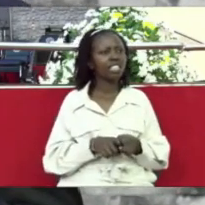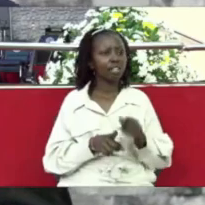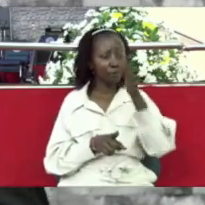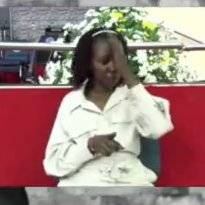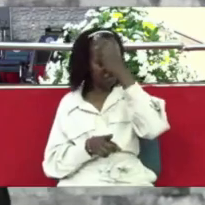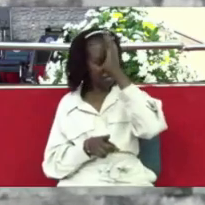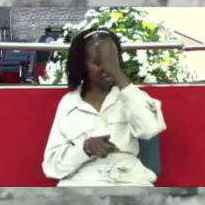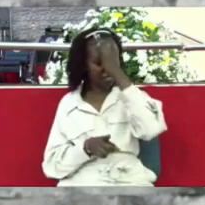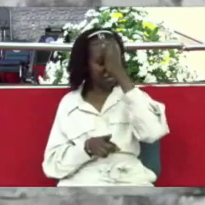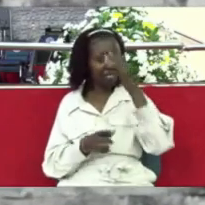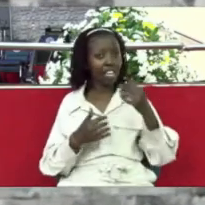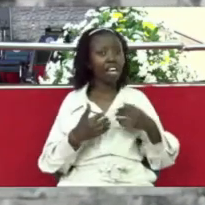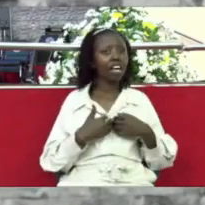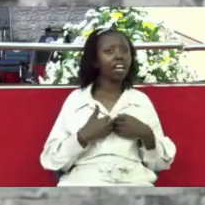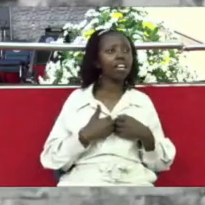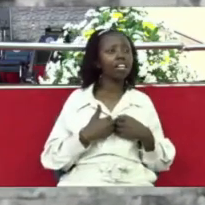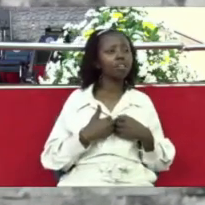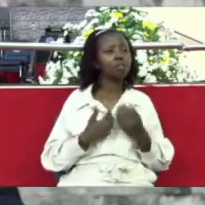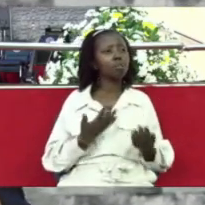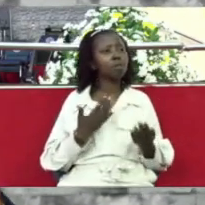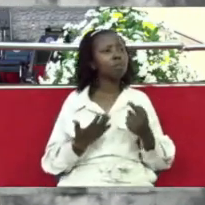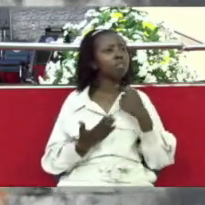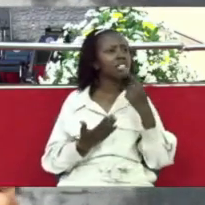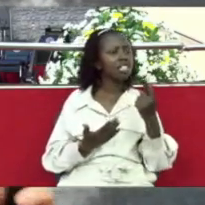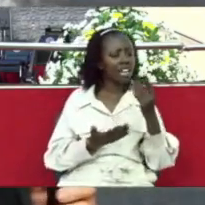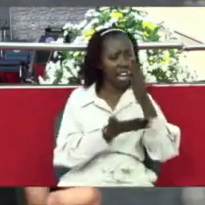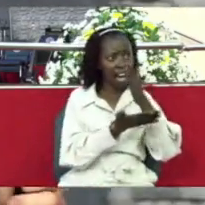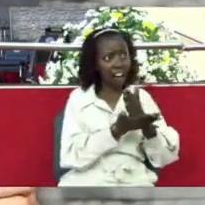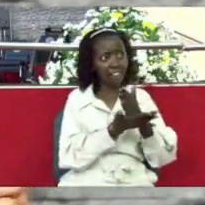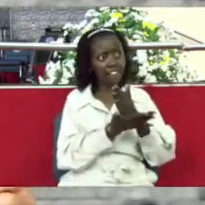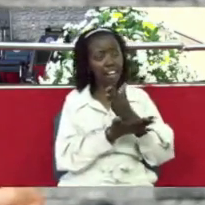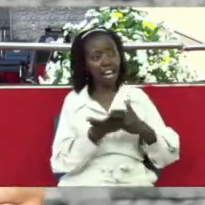They're probably only telling you part of the truth.